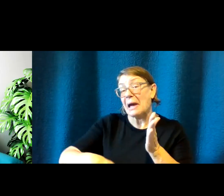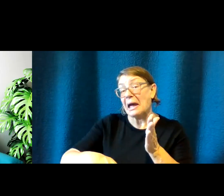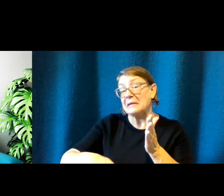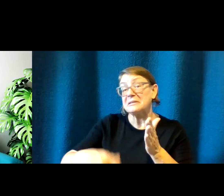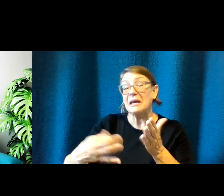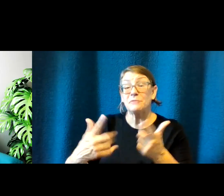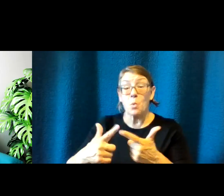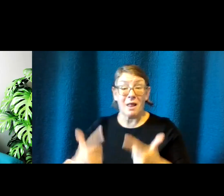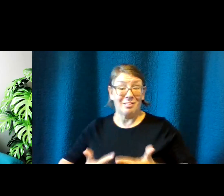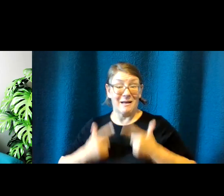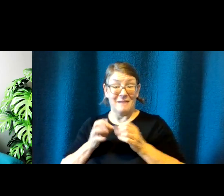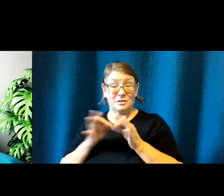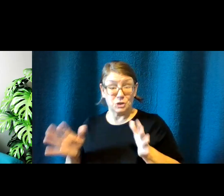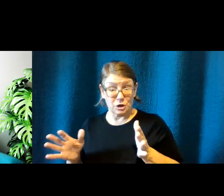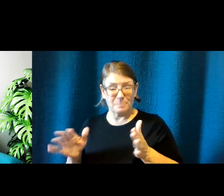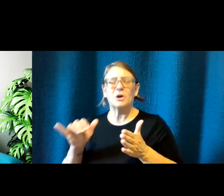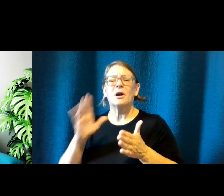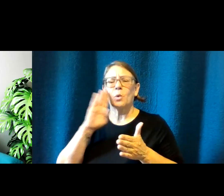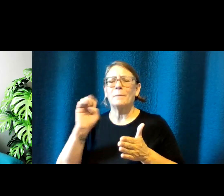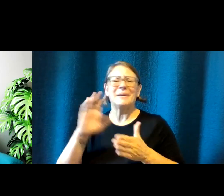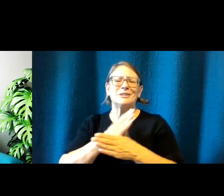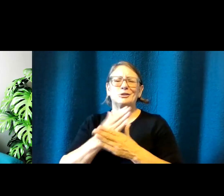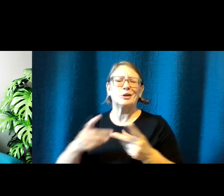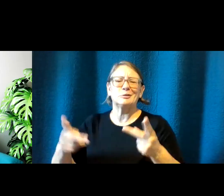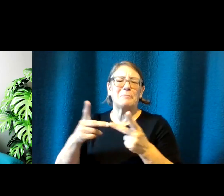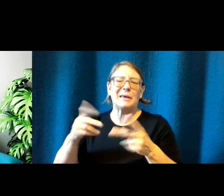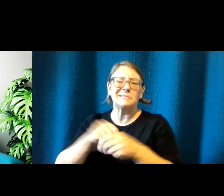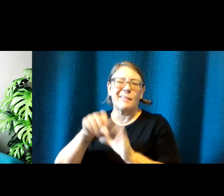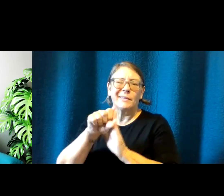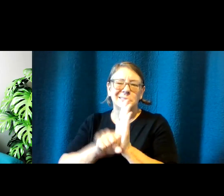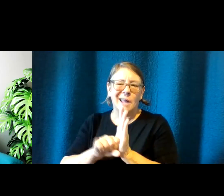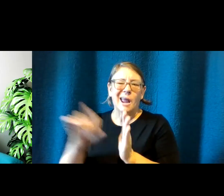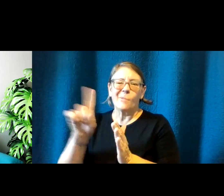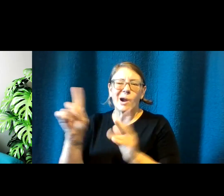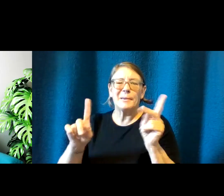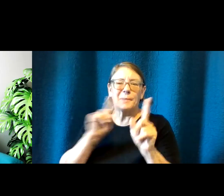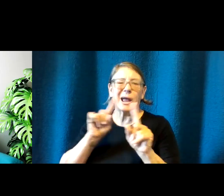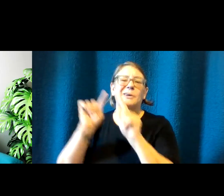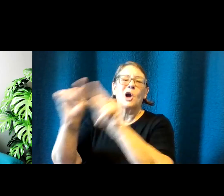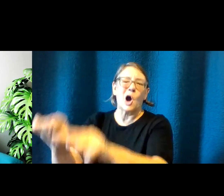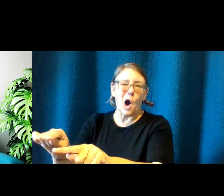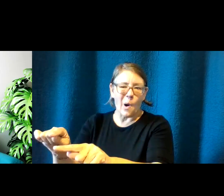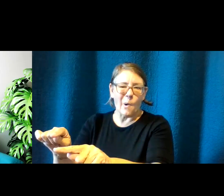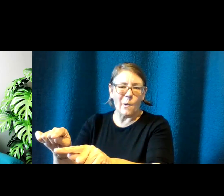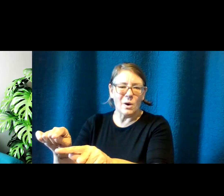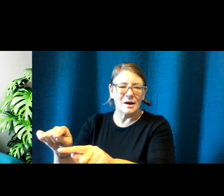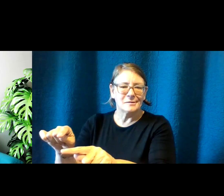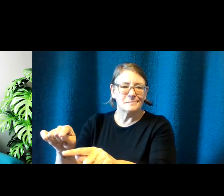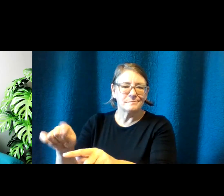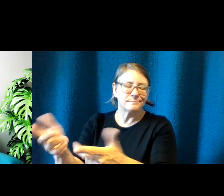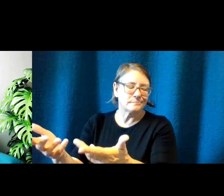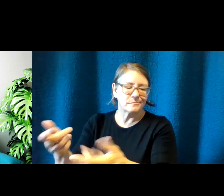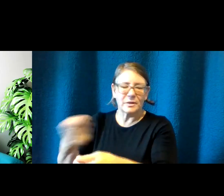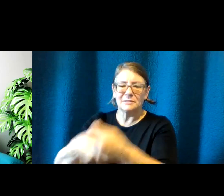a live interpreter, that there's a shared space somewhere in the state that employers can utilize by, instead of,